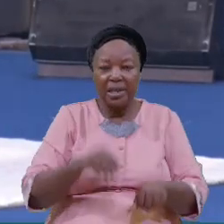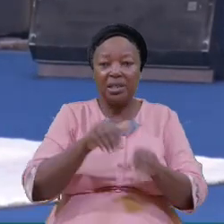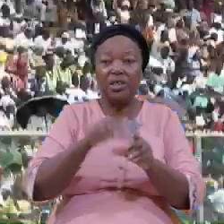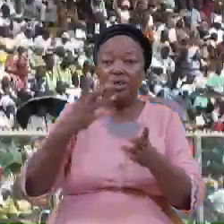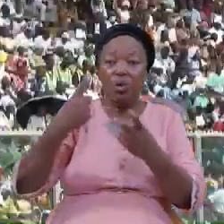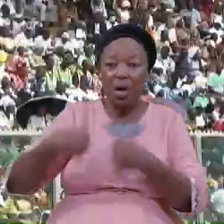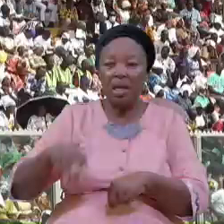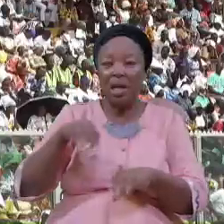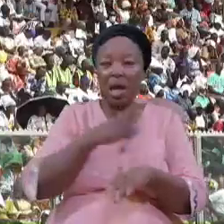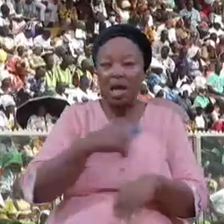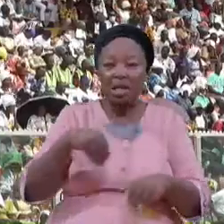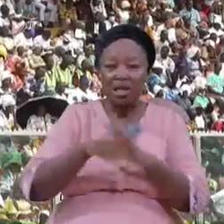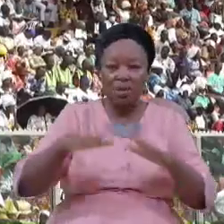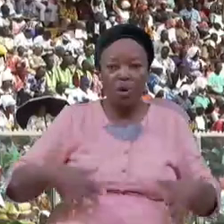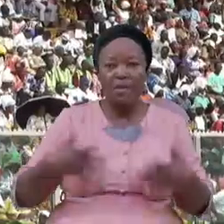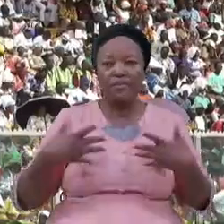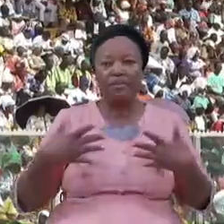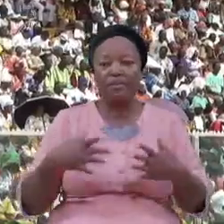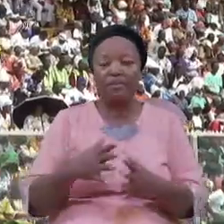life.